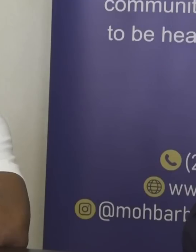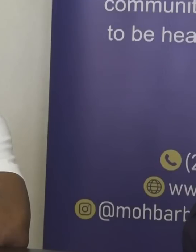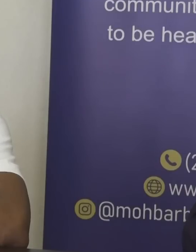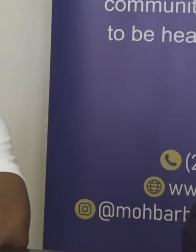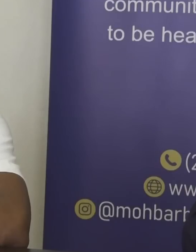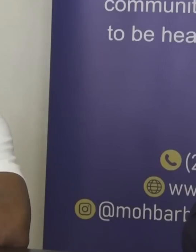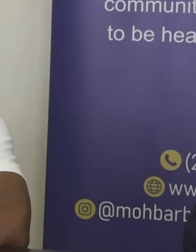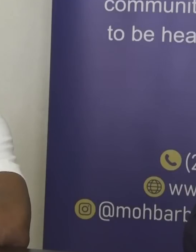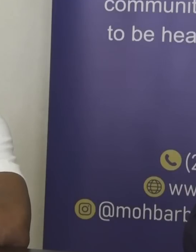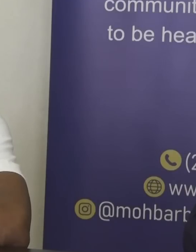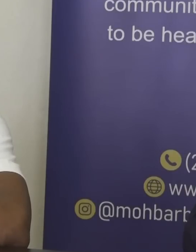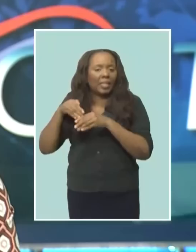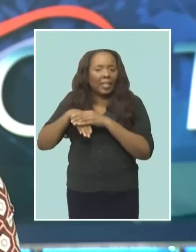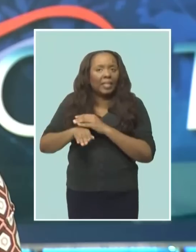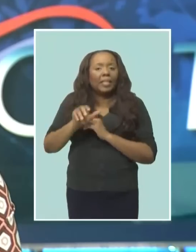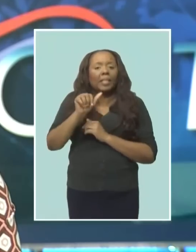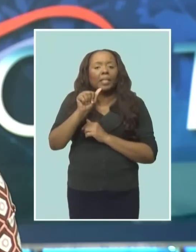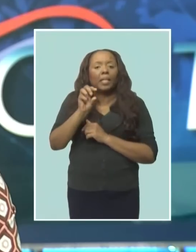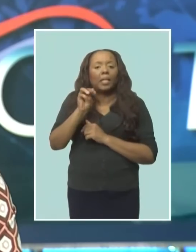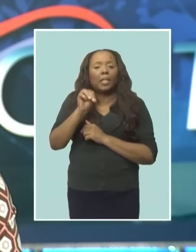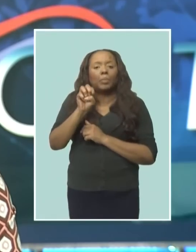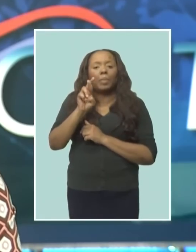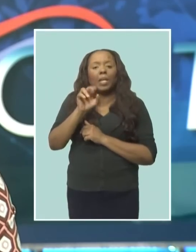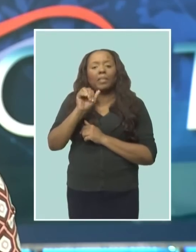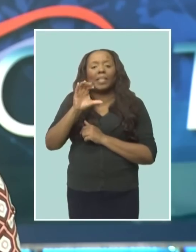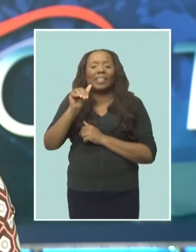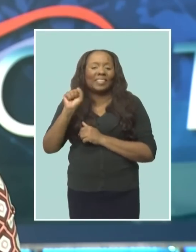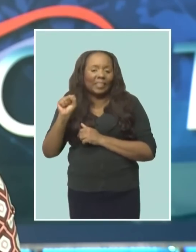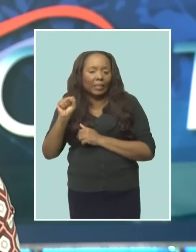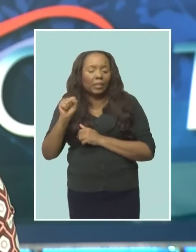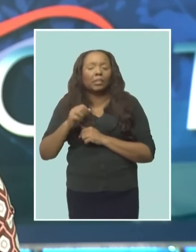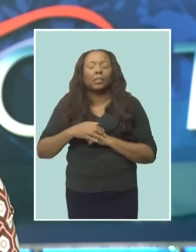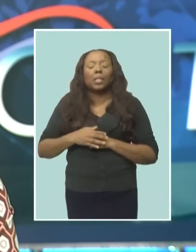and sexual health. And that's news for